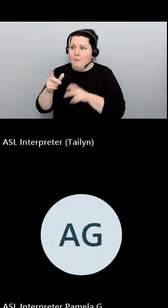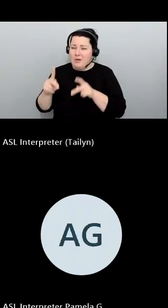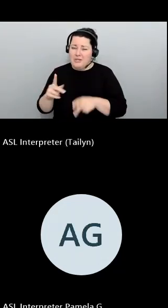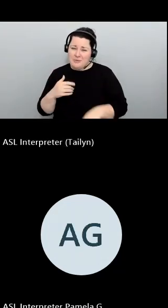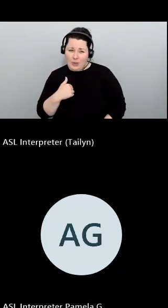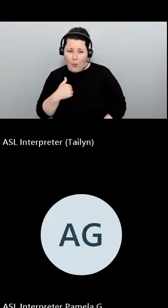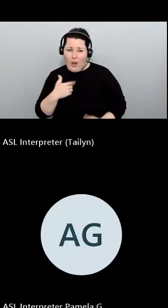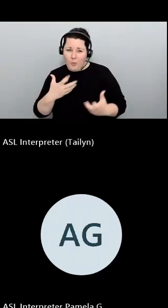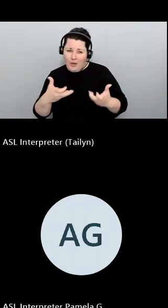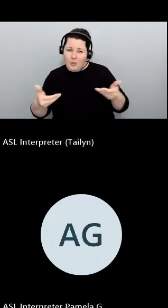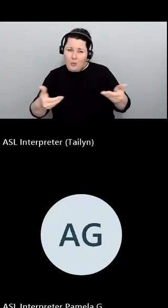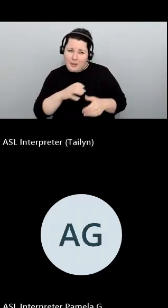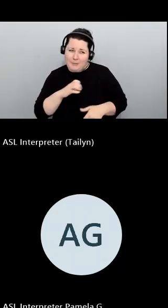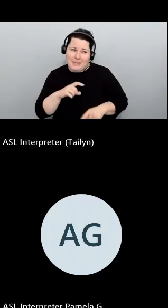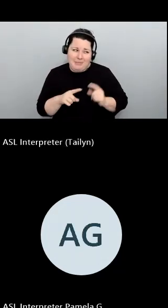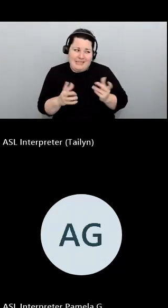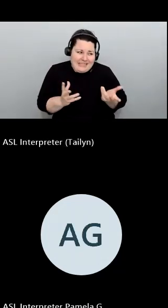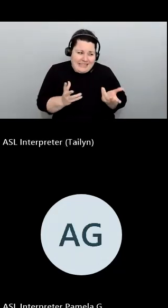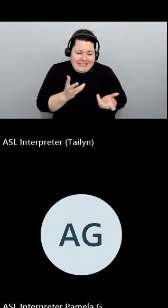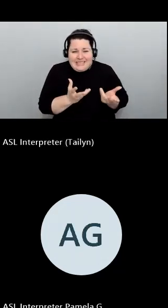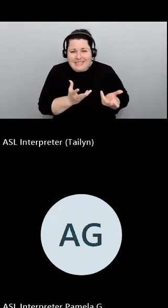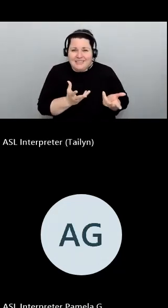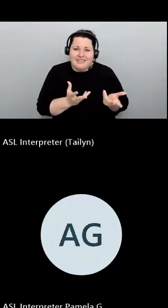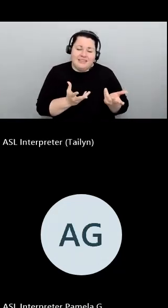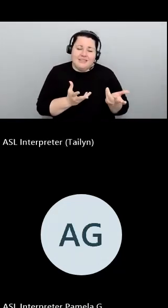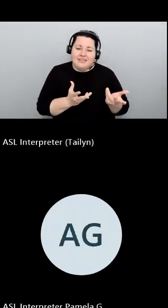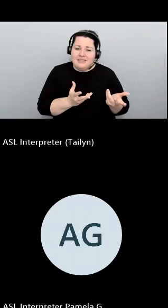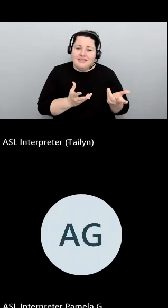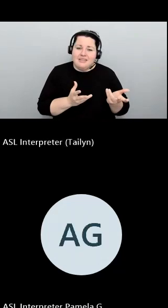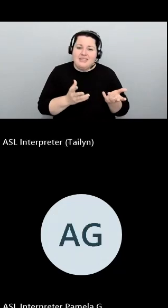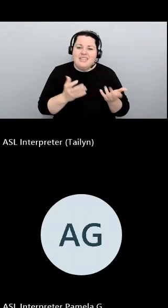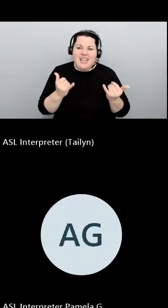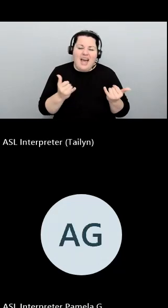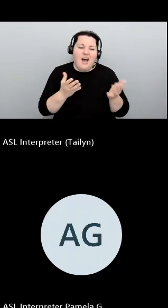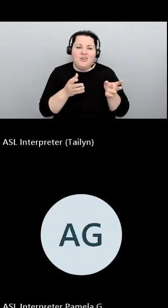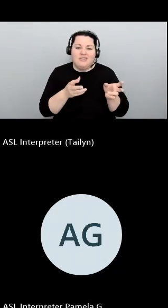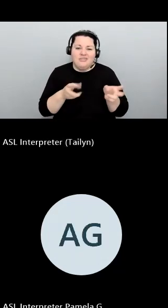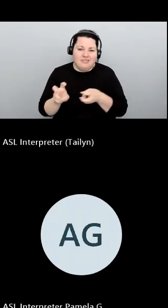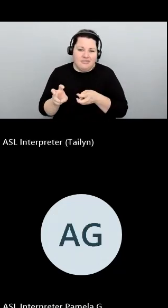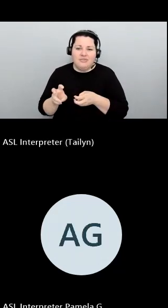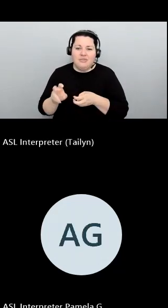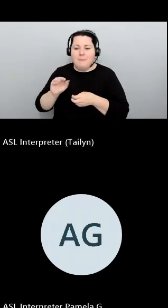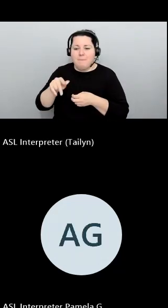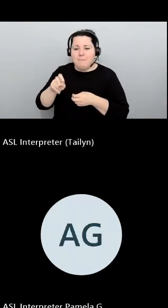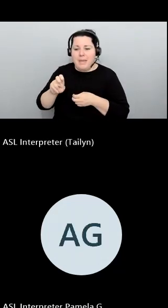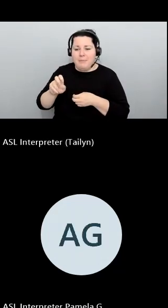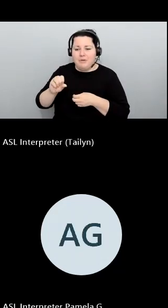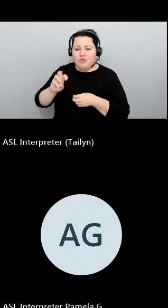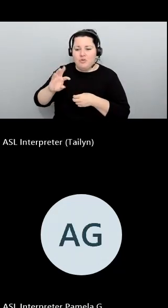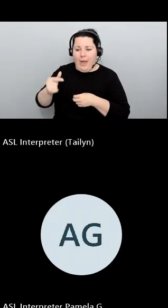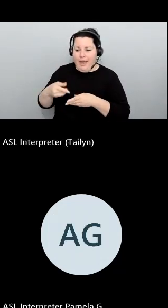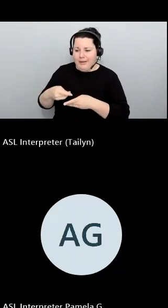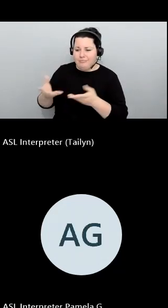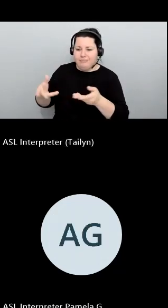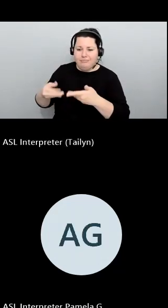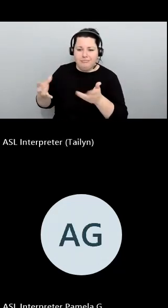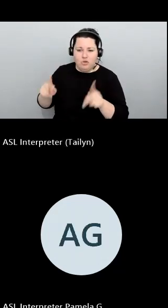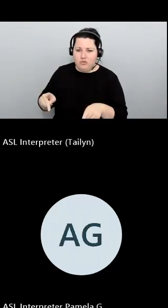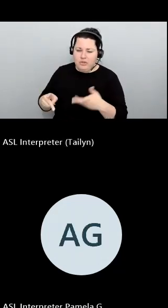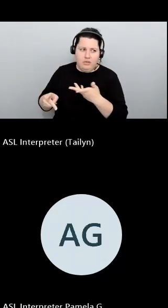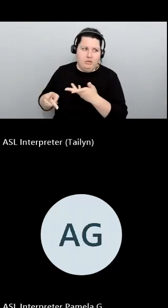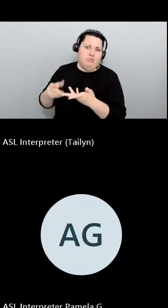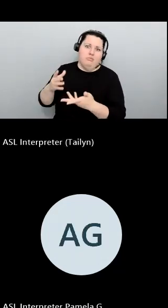but is just very introverted. And instead now she's like our MAPE swag distribution person. And I couldn't get on without